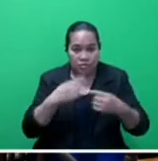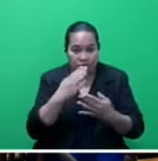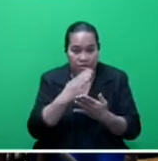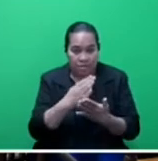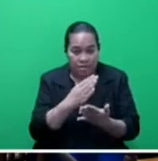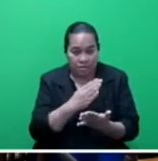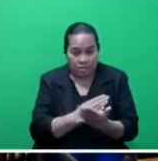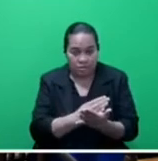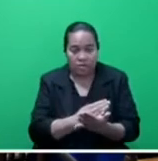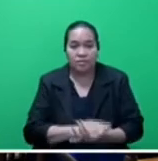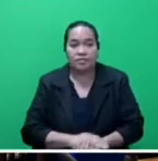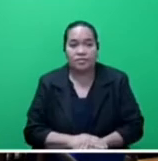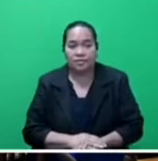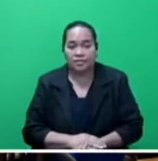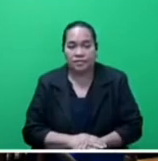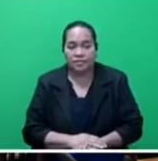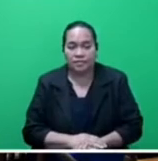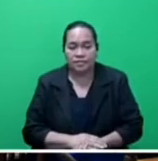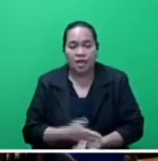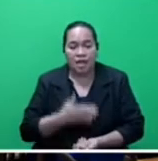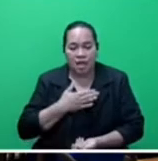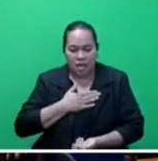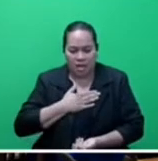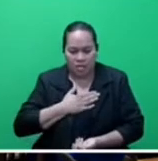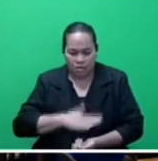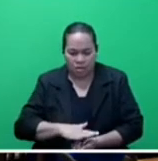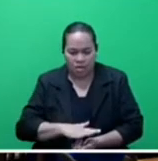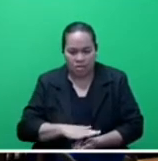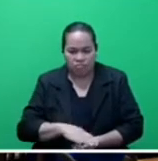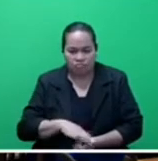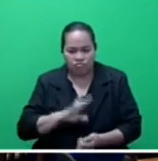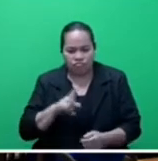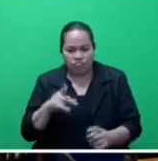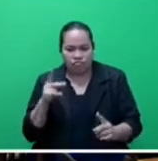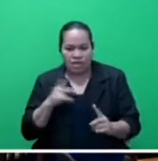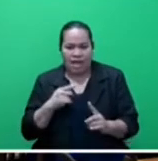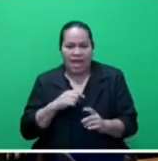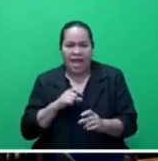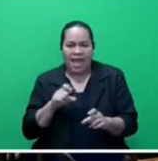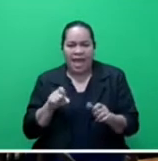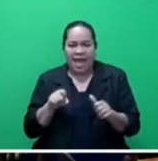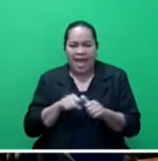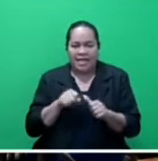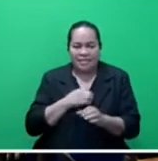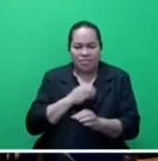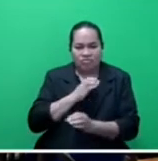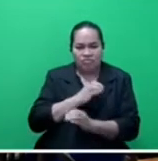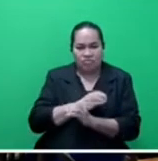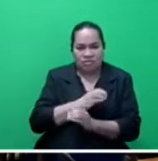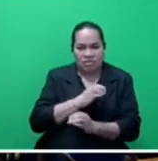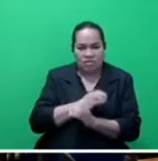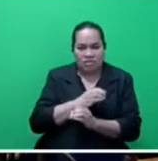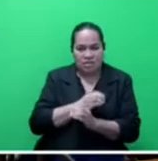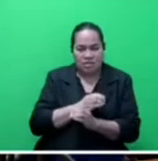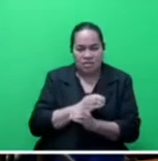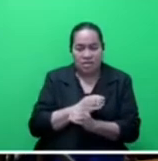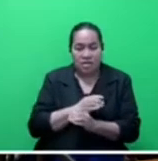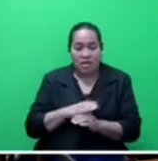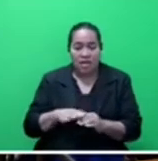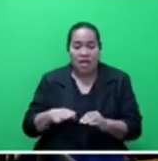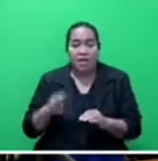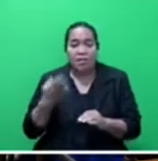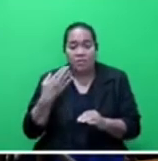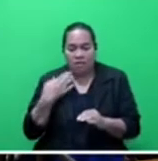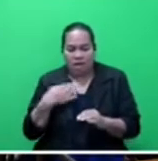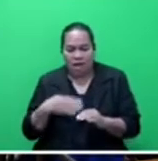Speaker, I'd like to take it from as a Christian. I wish to base my contribution in a